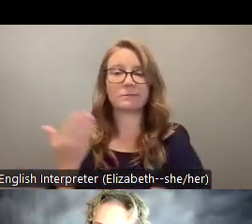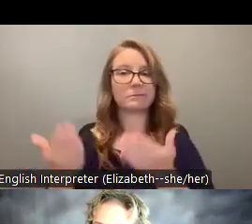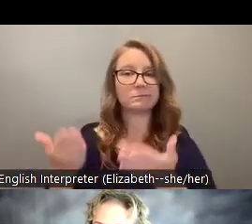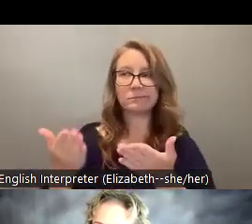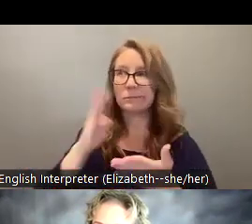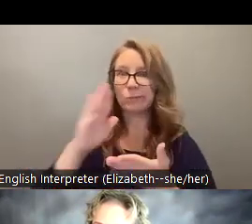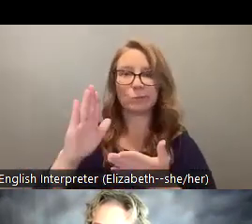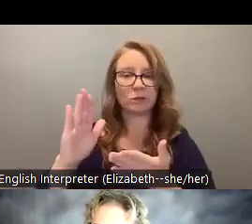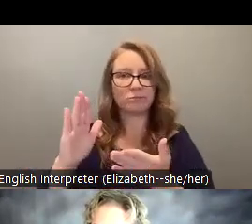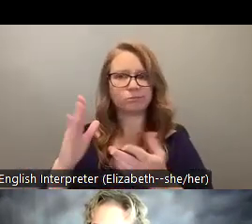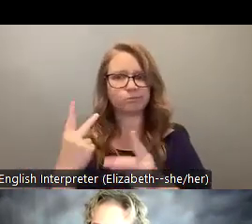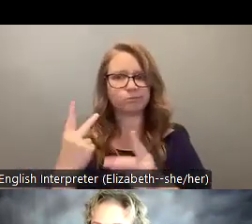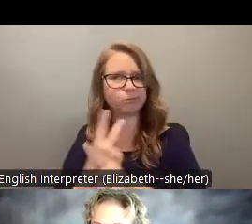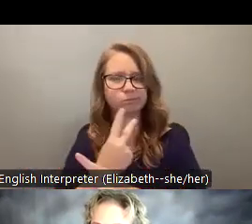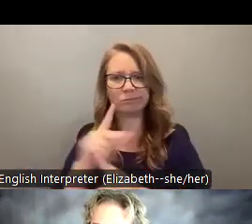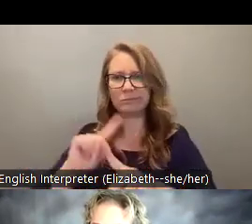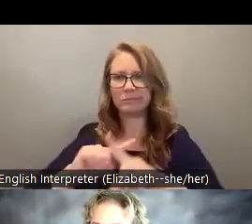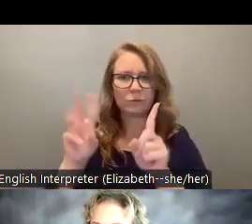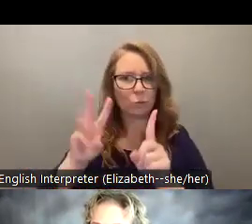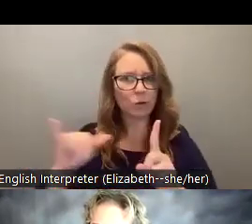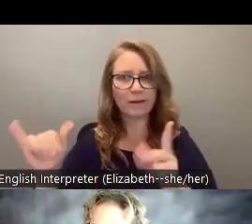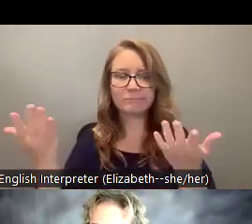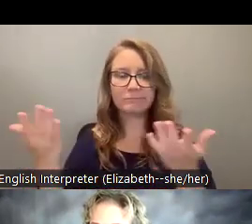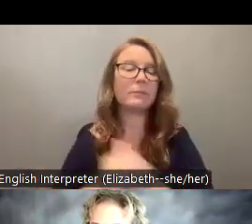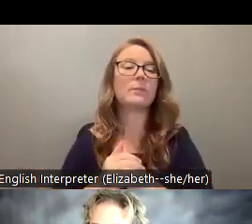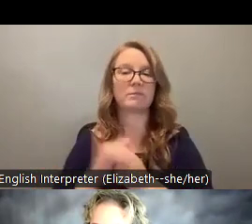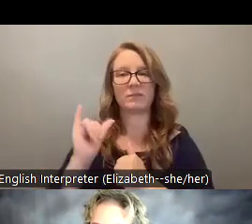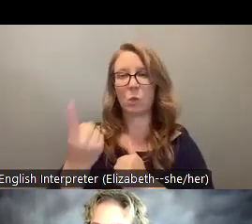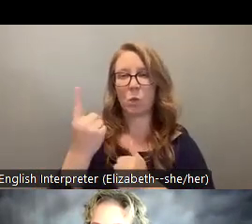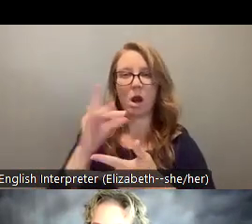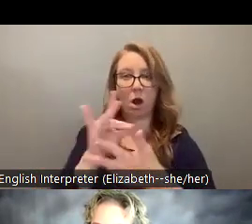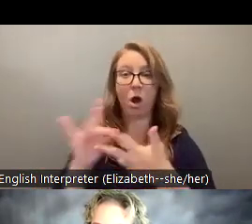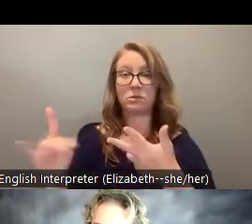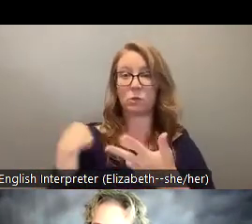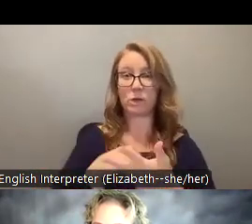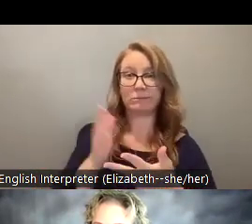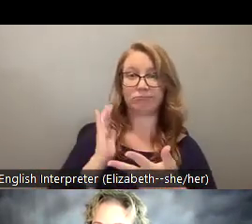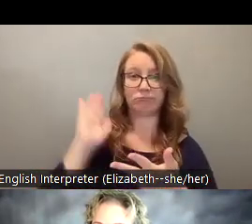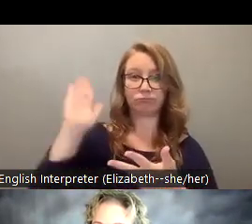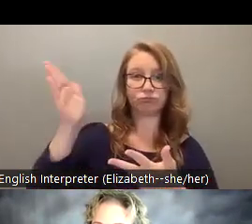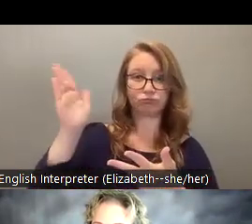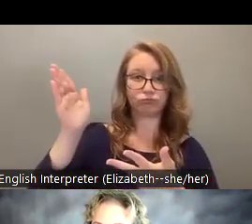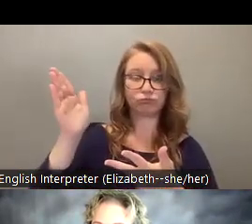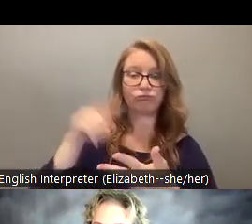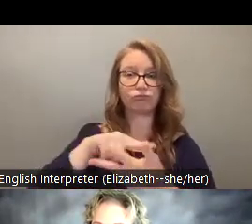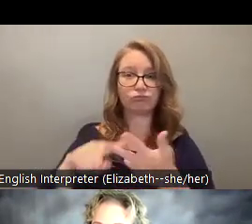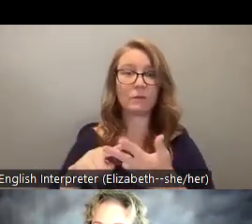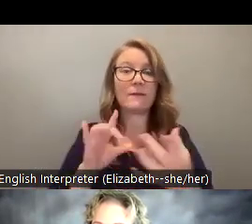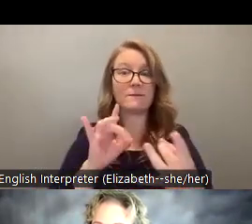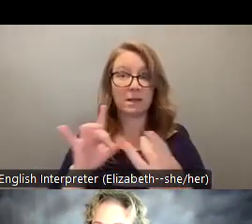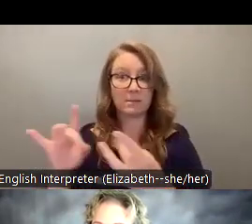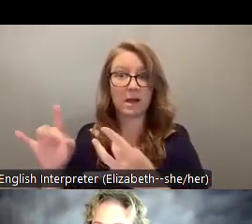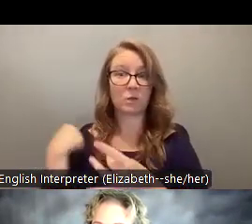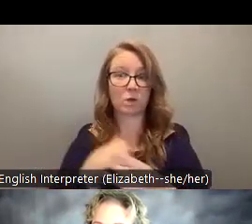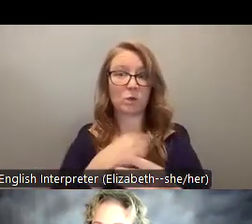determined somewhere else. And this was one of the options that was presented. Kind of some of the feedback that we